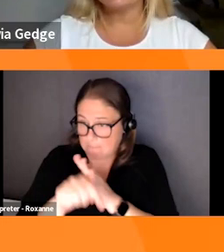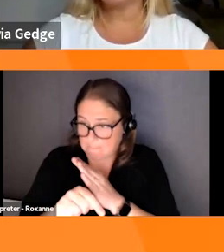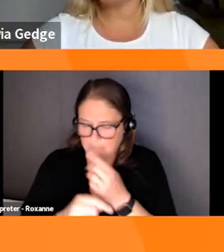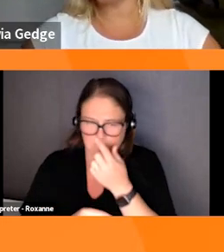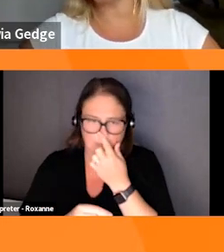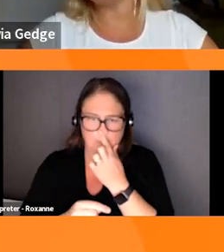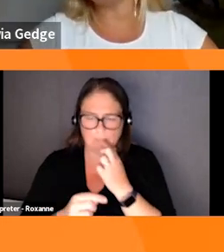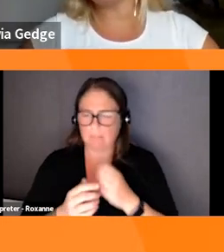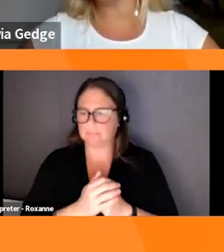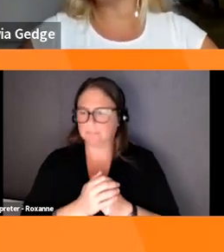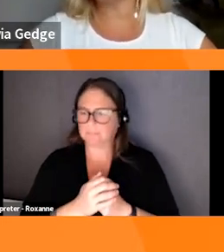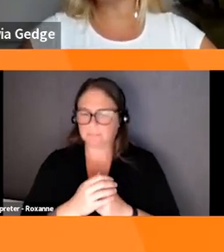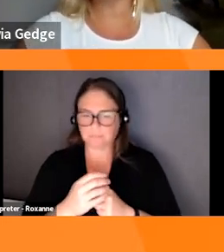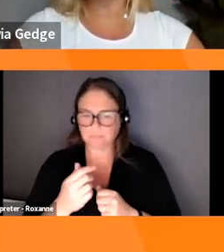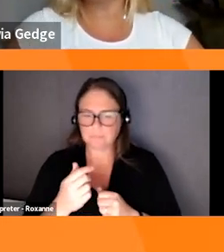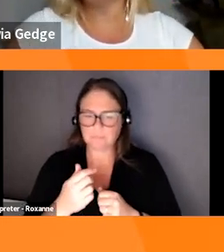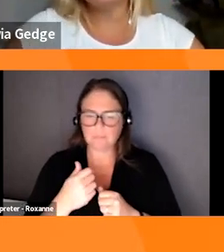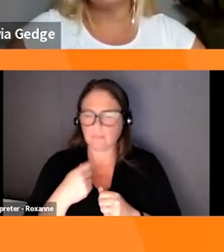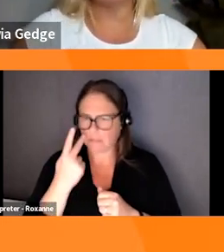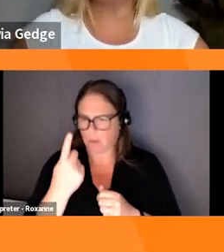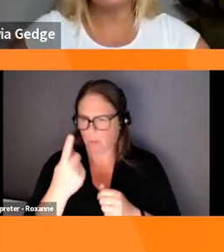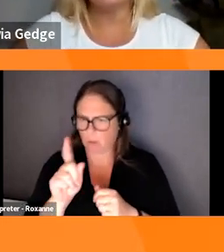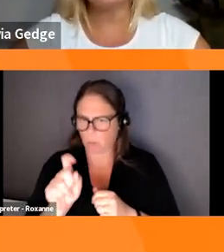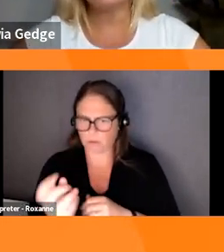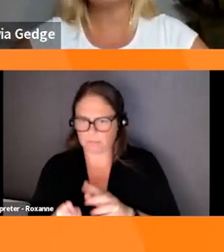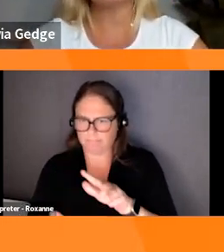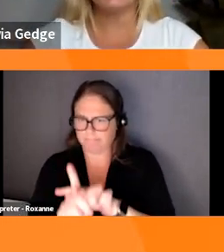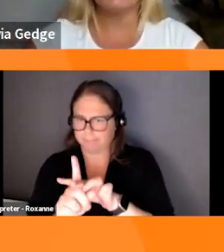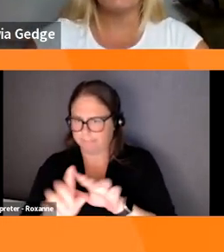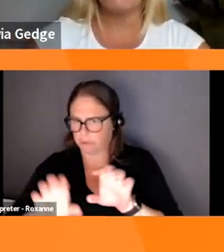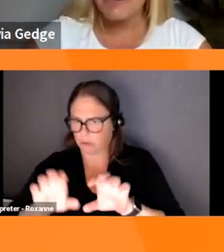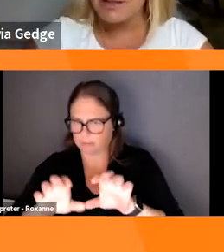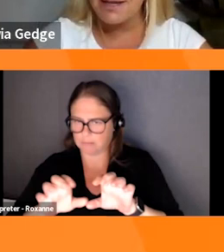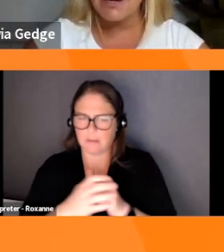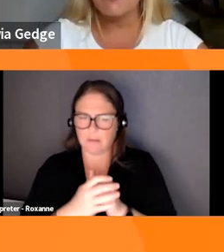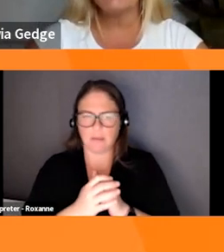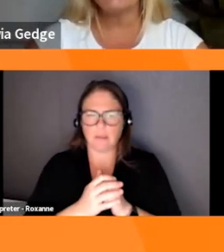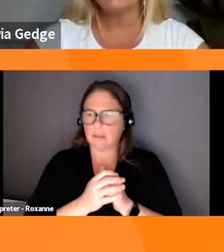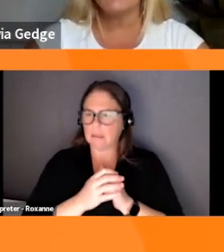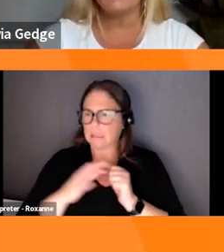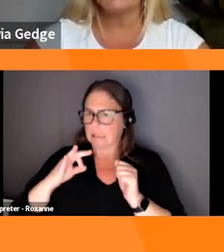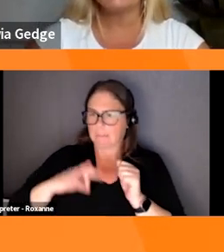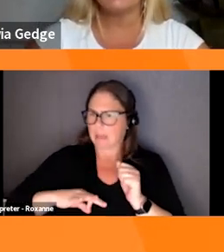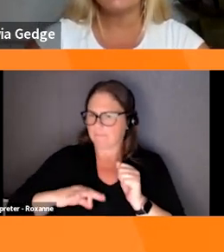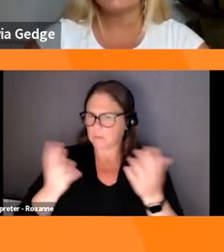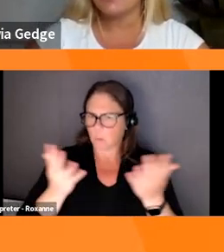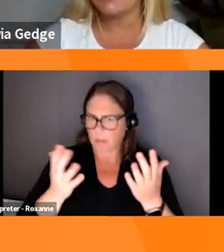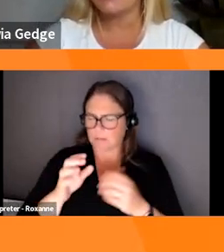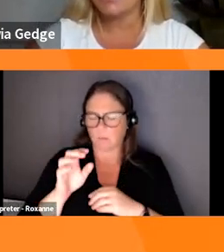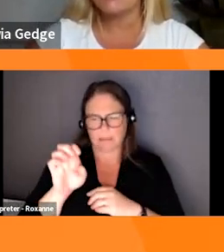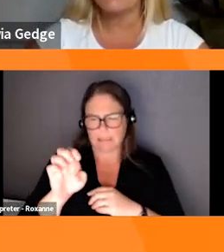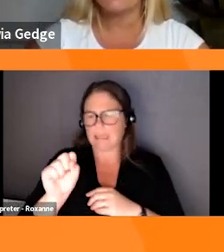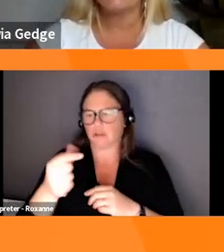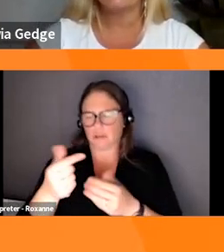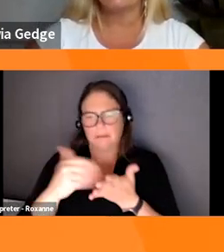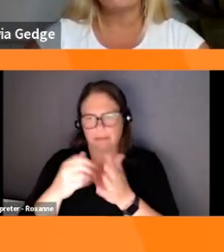question just pop up before I go into what are the benefits. ESG